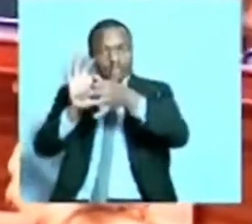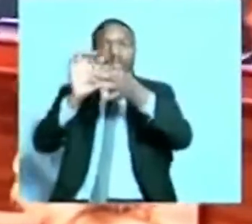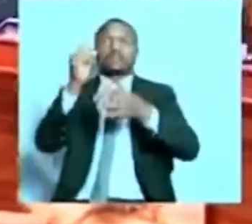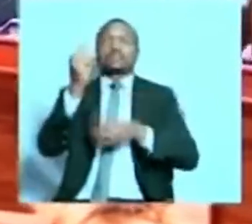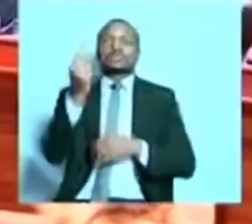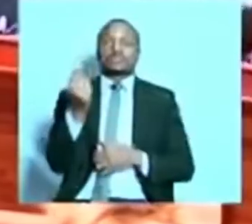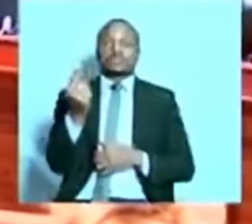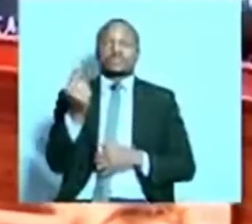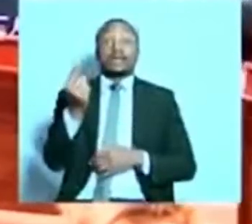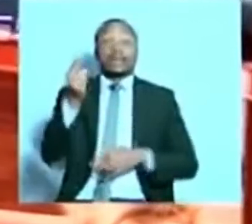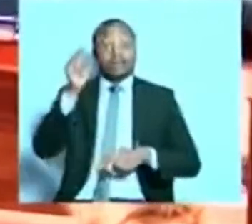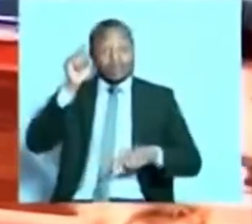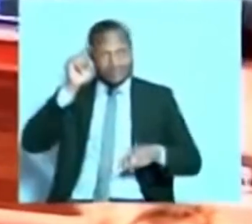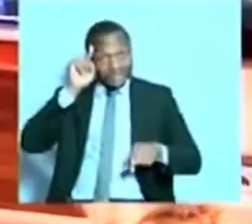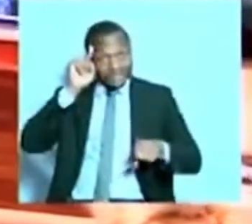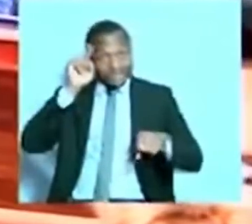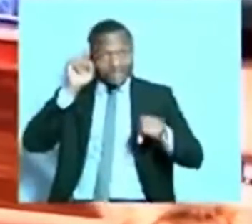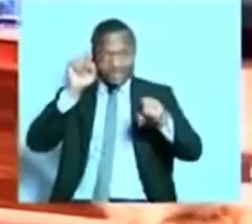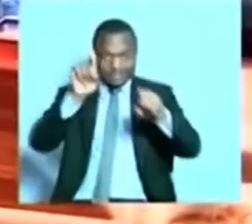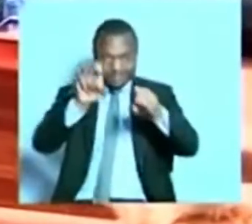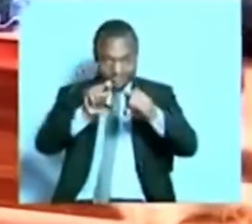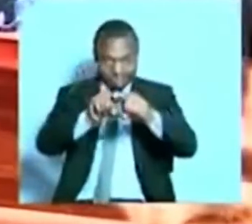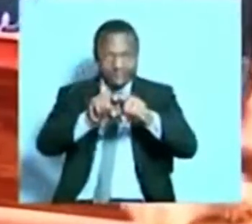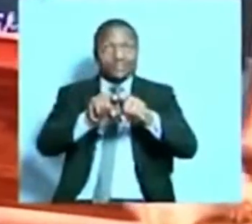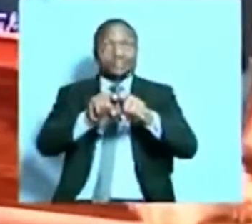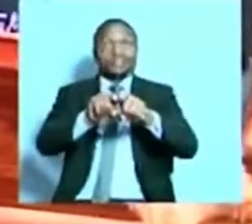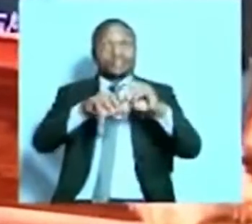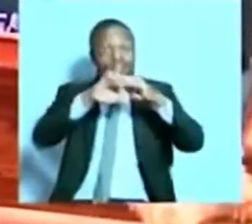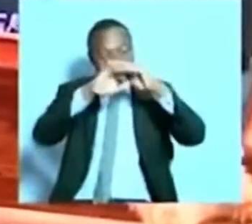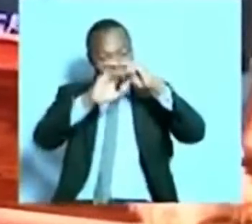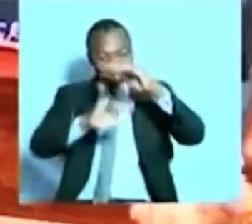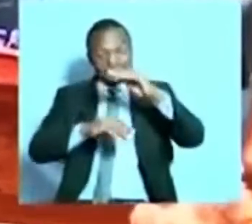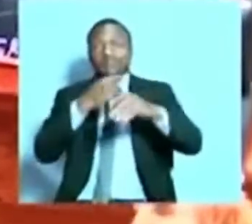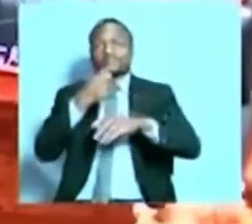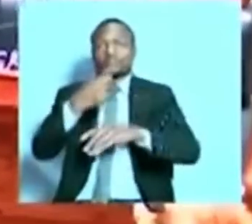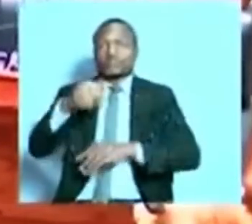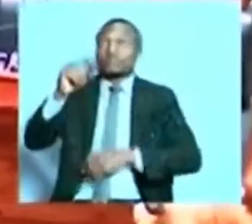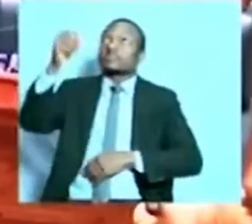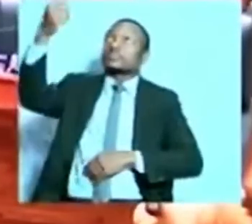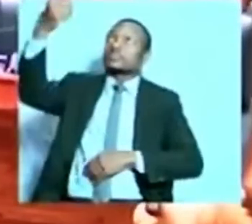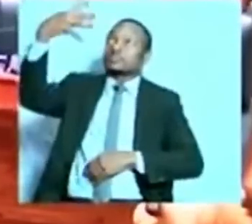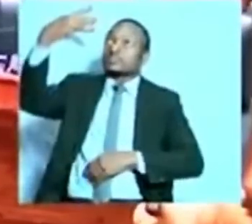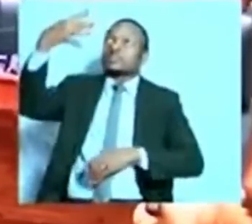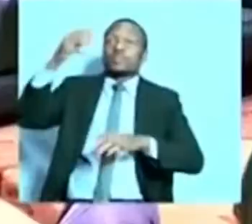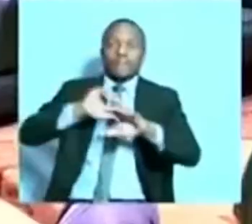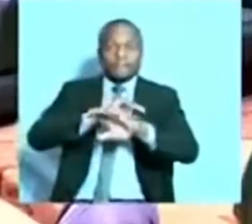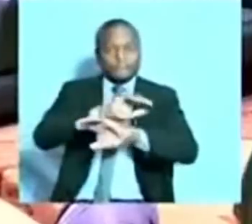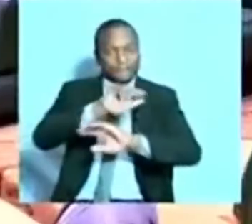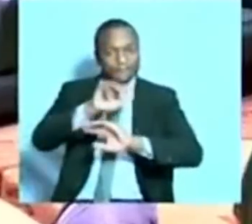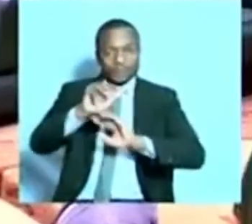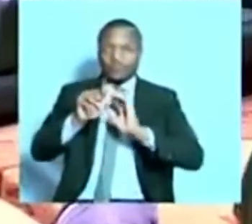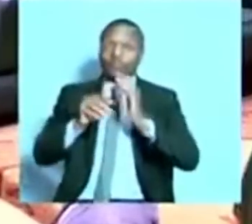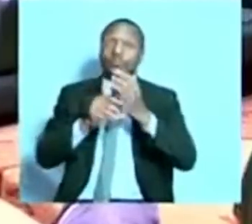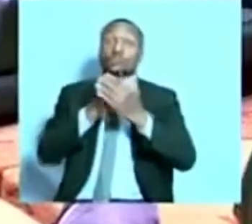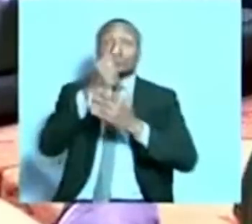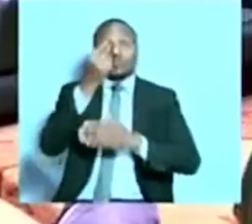join as one, brothers under the